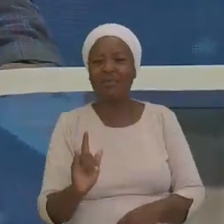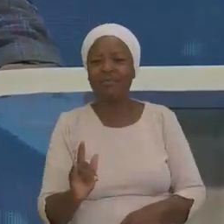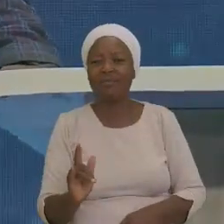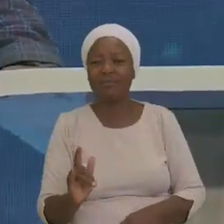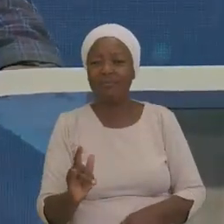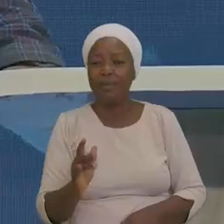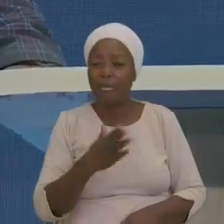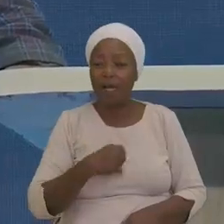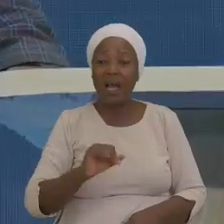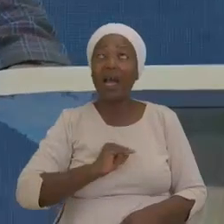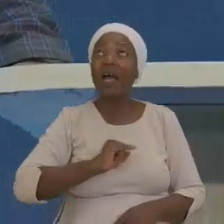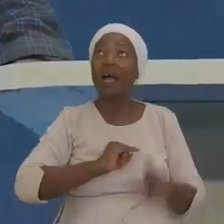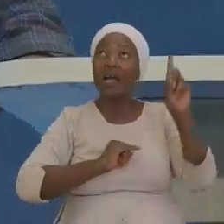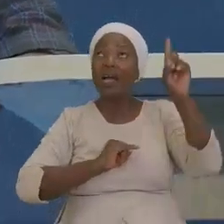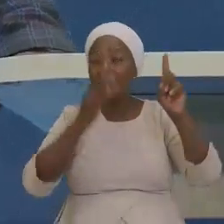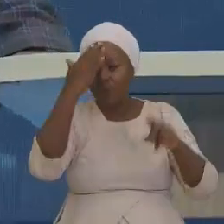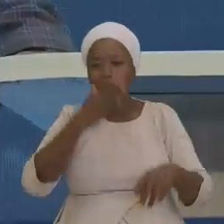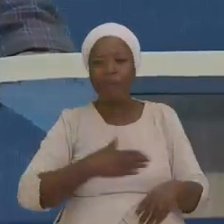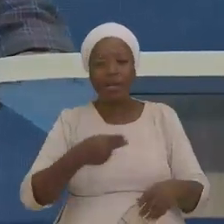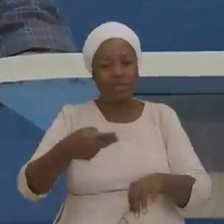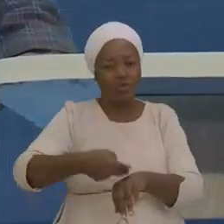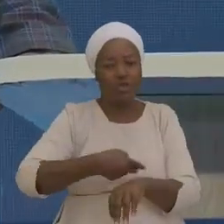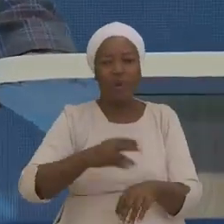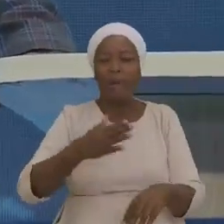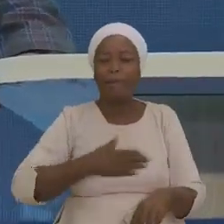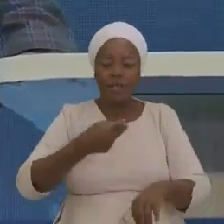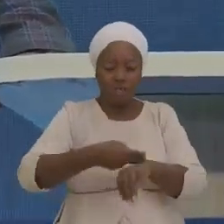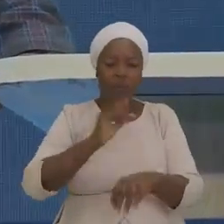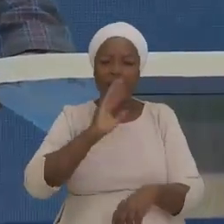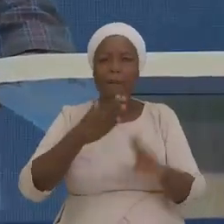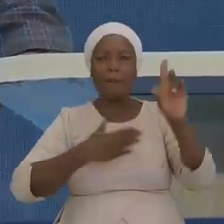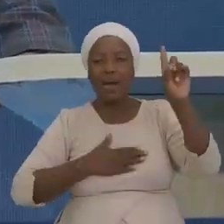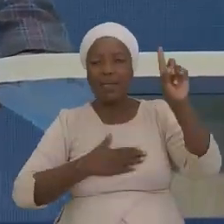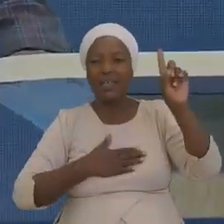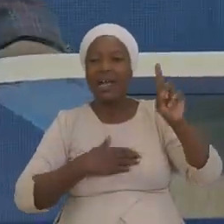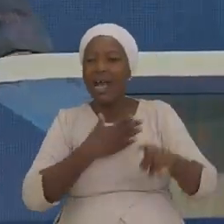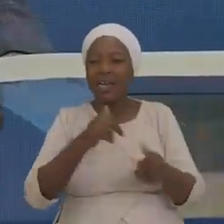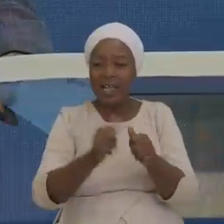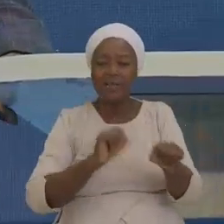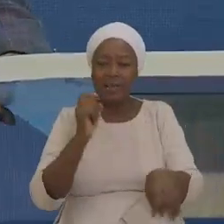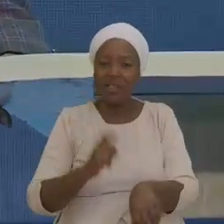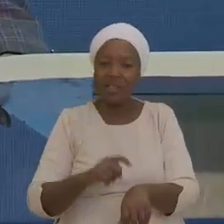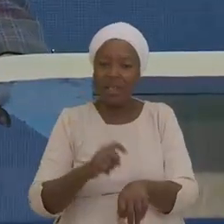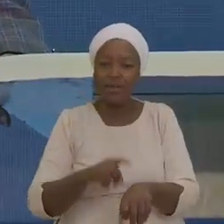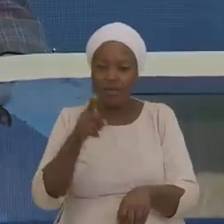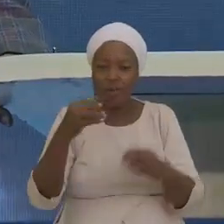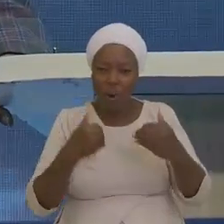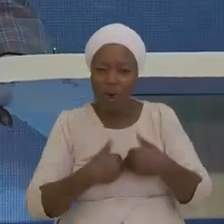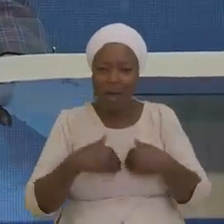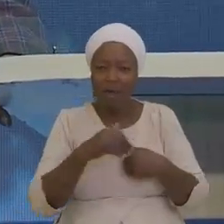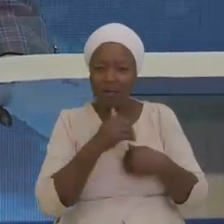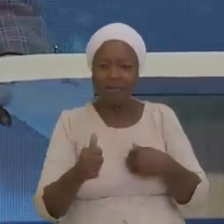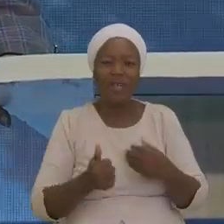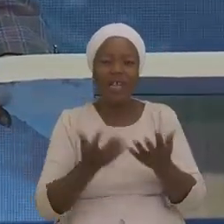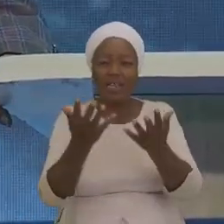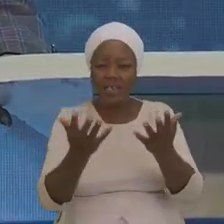know my sheep are mine, and every time you have a desire,